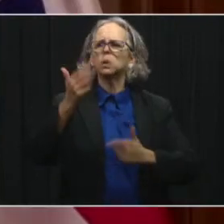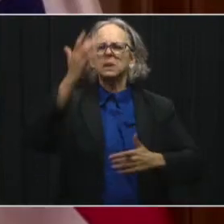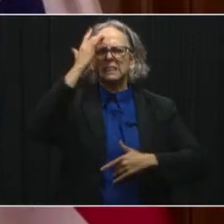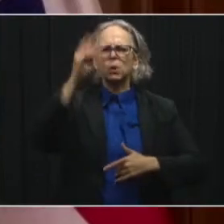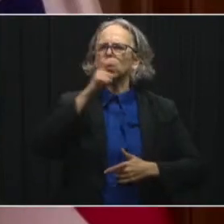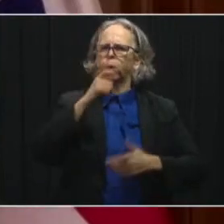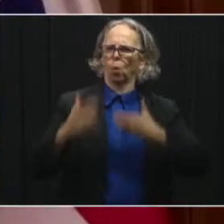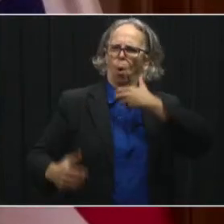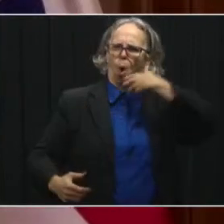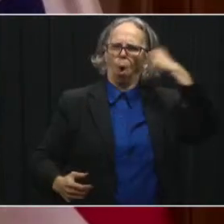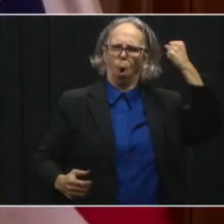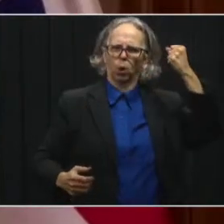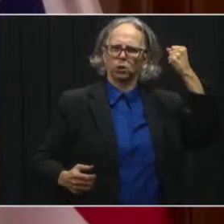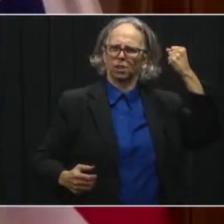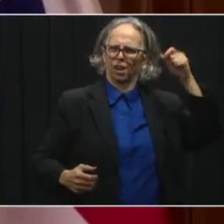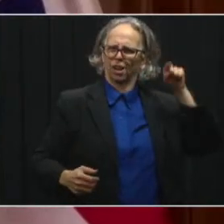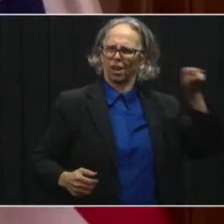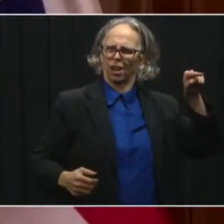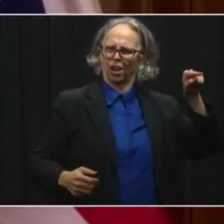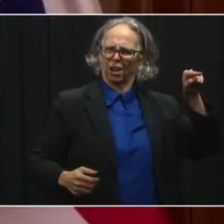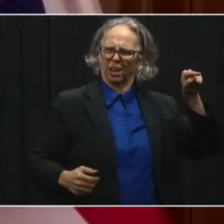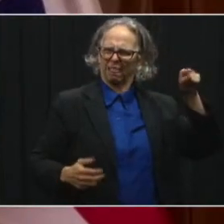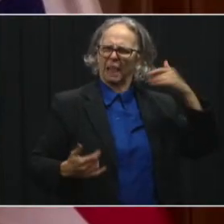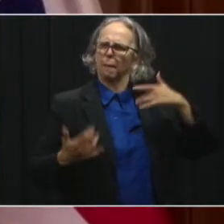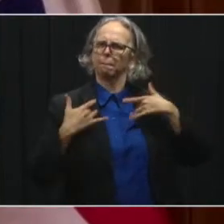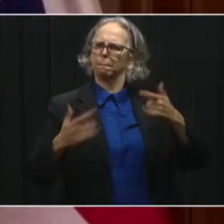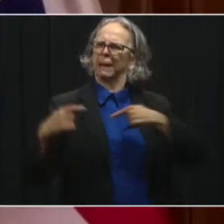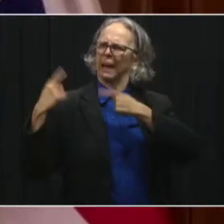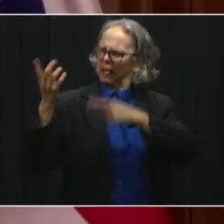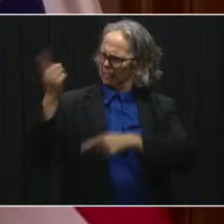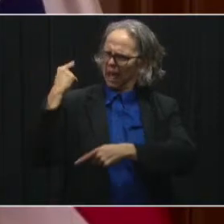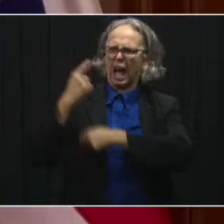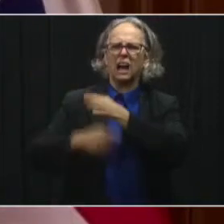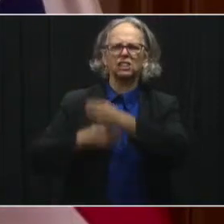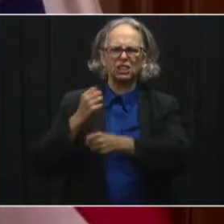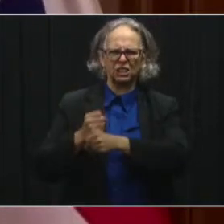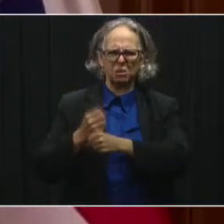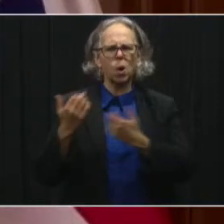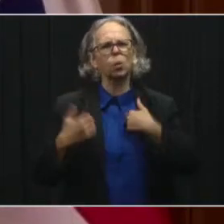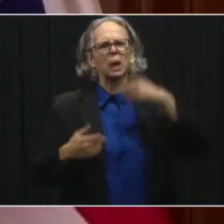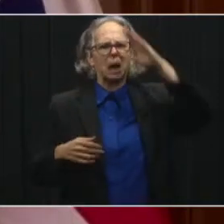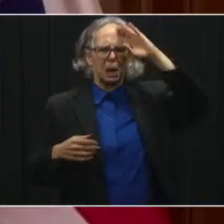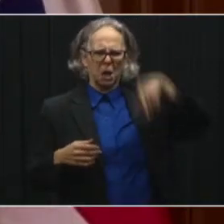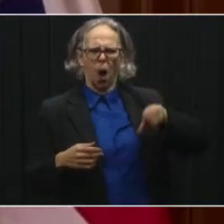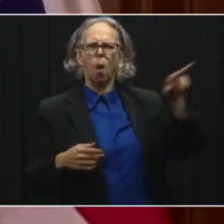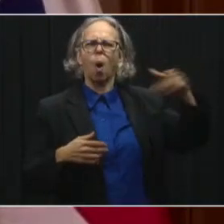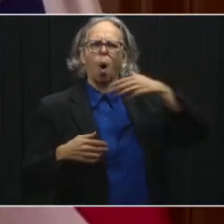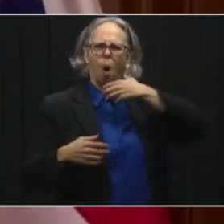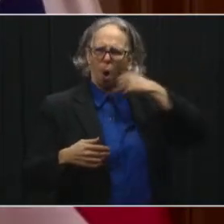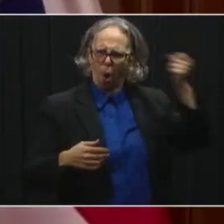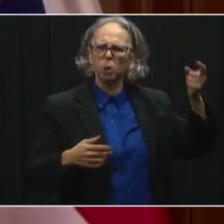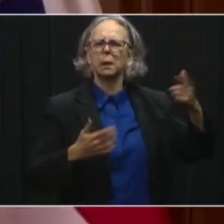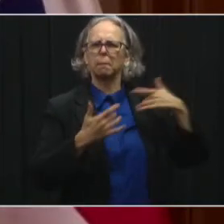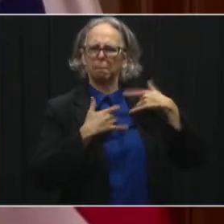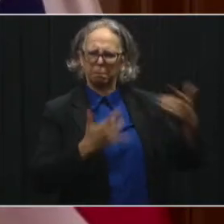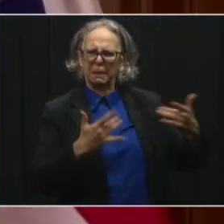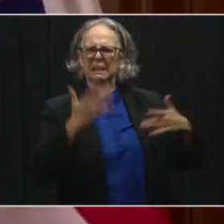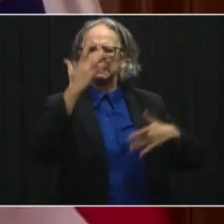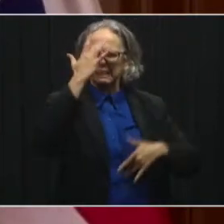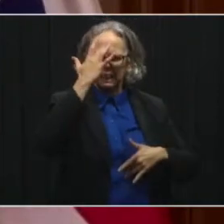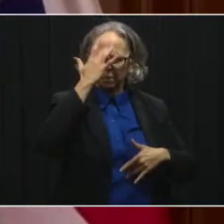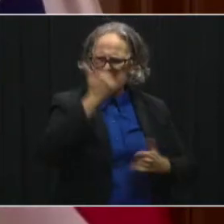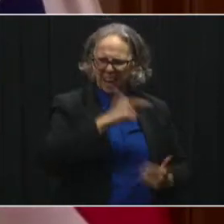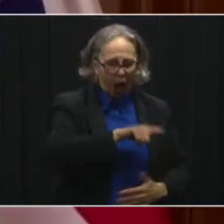what our experience was before. That's what we went through. Now most of our older